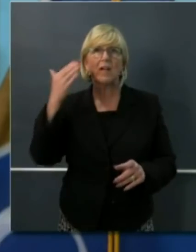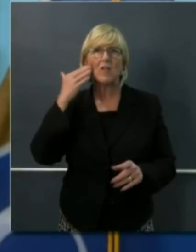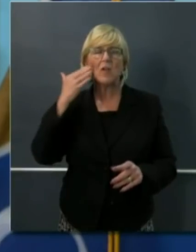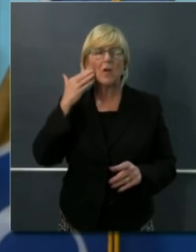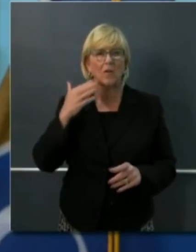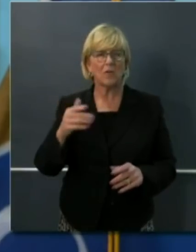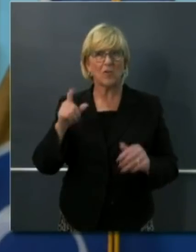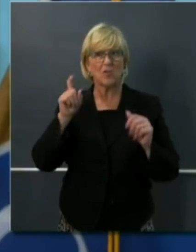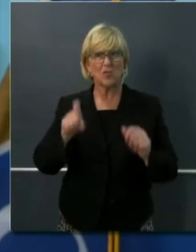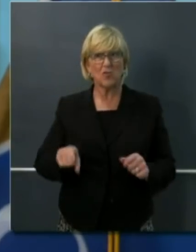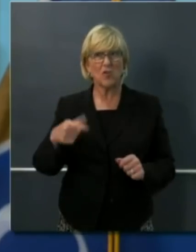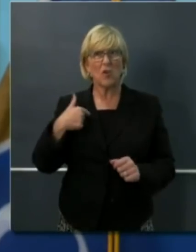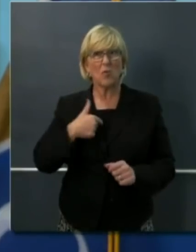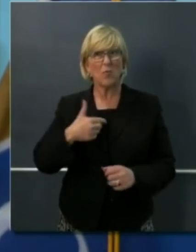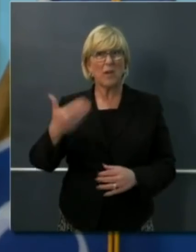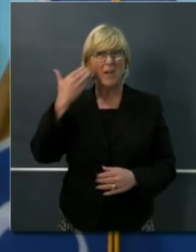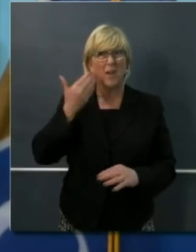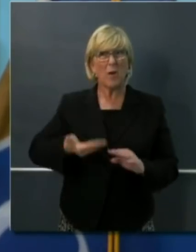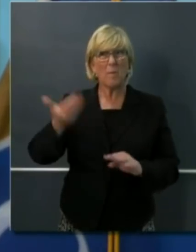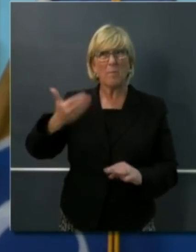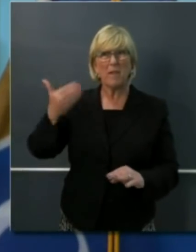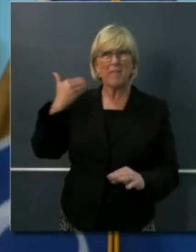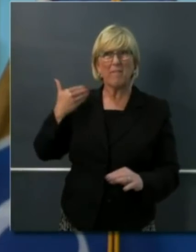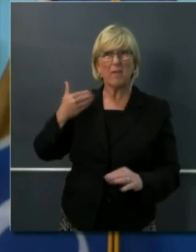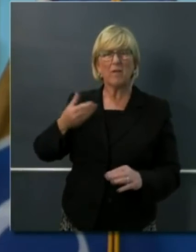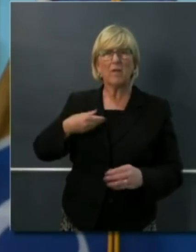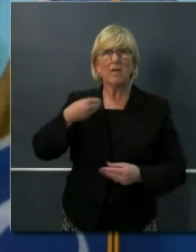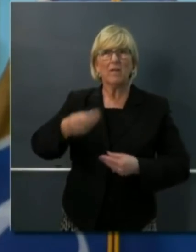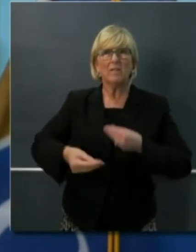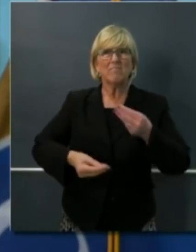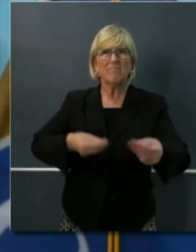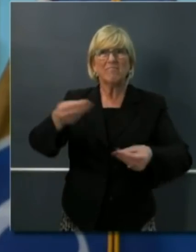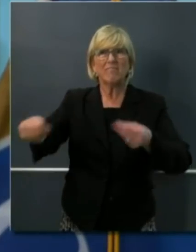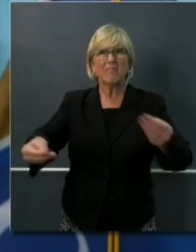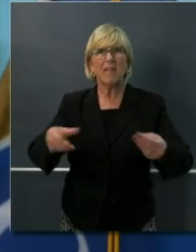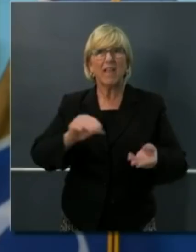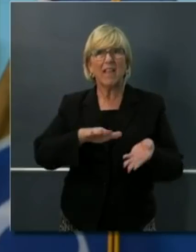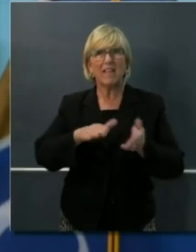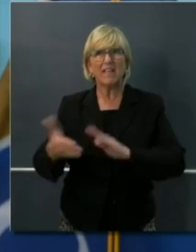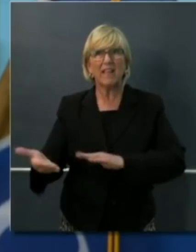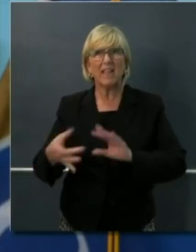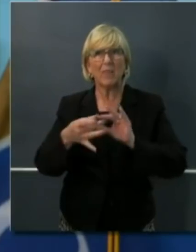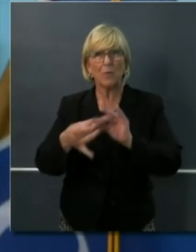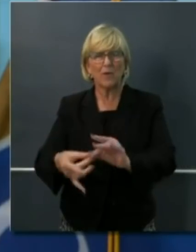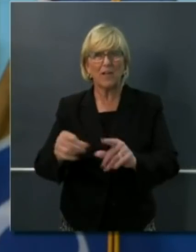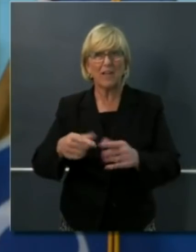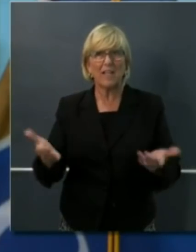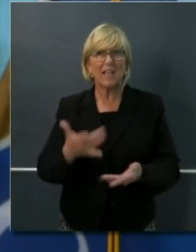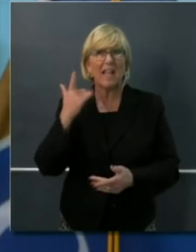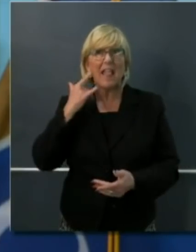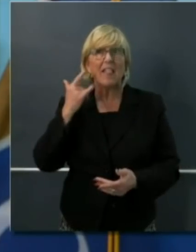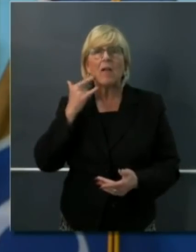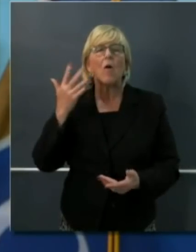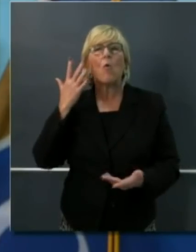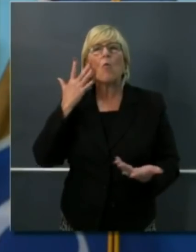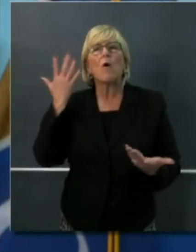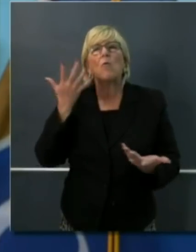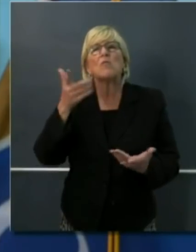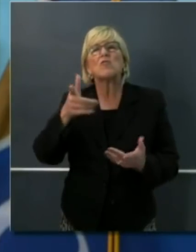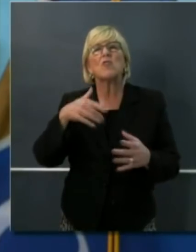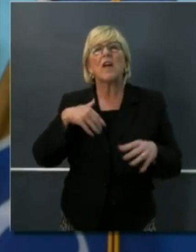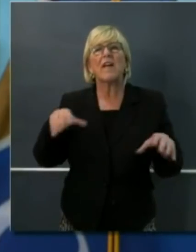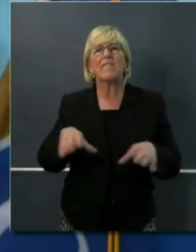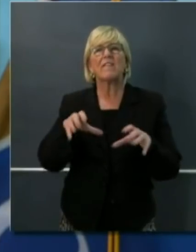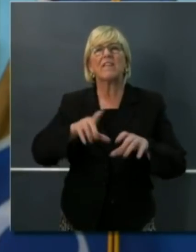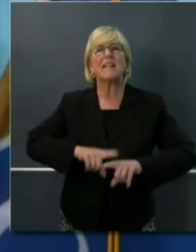So should we have known sooner that there were community transmissions and deaths in California? What decisions would you have made differently if we knew that sooner?